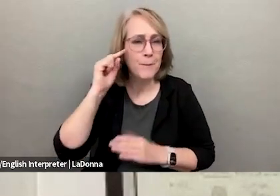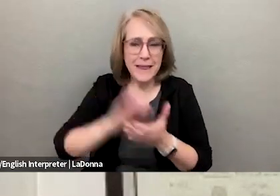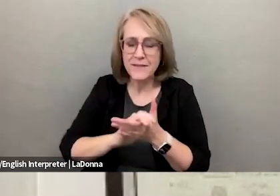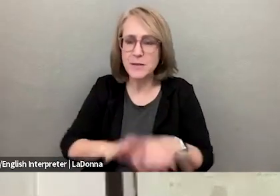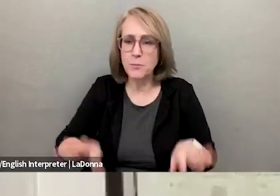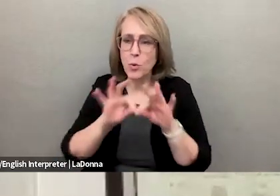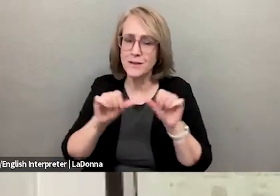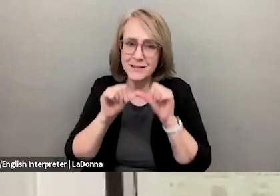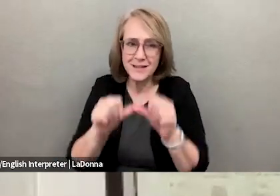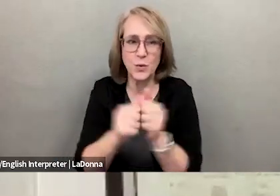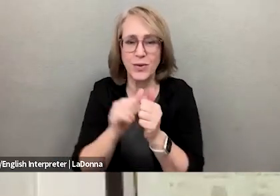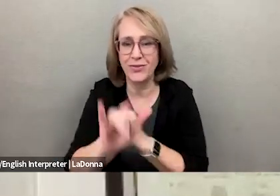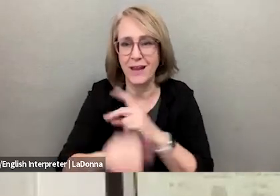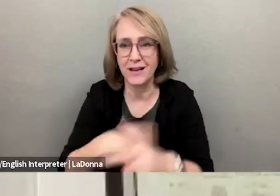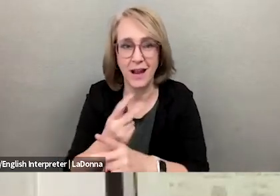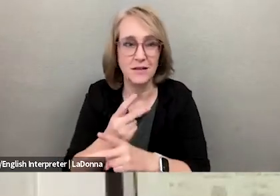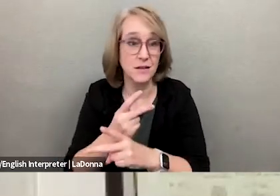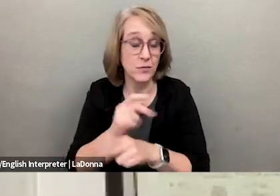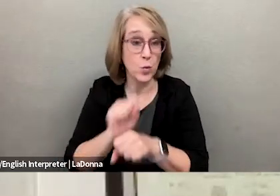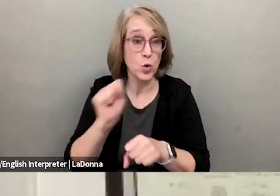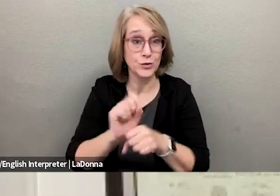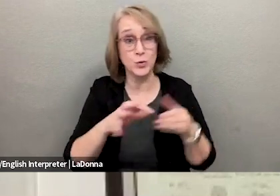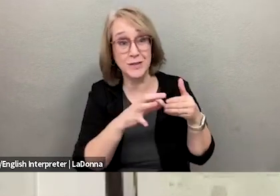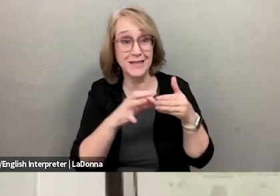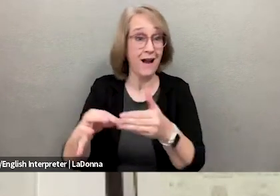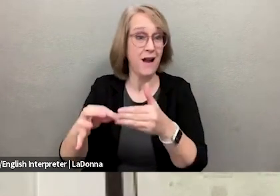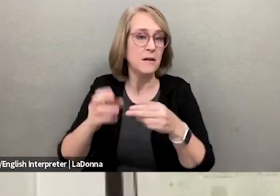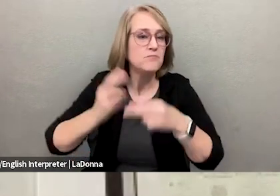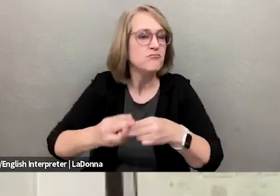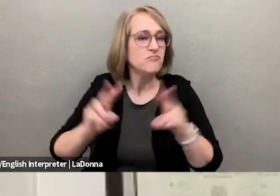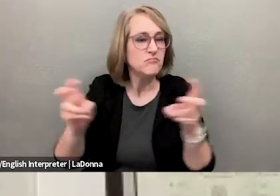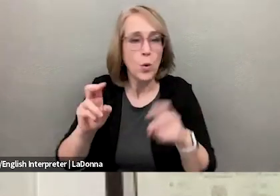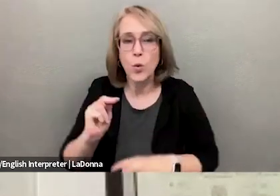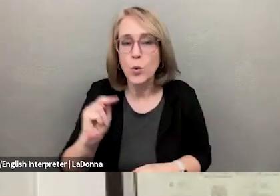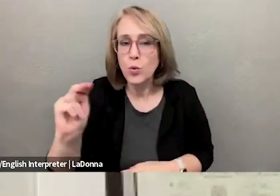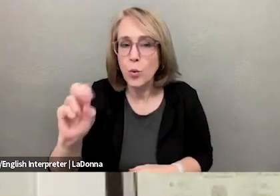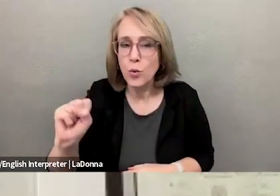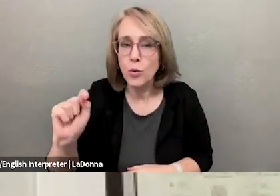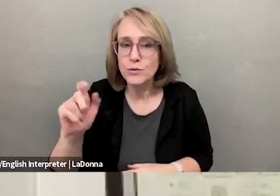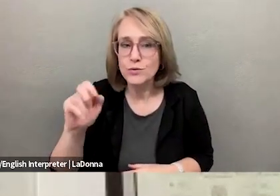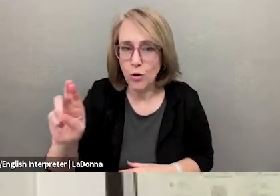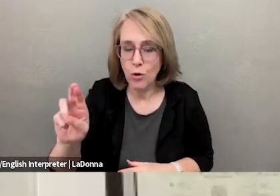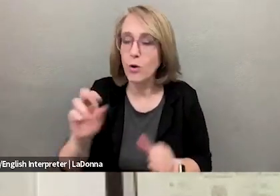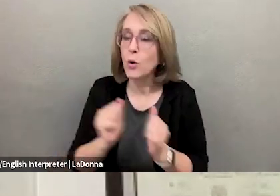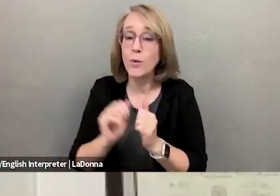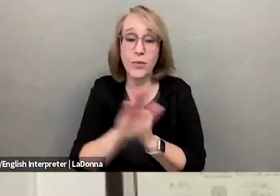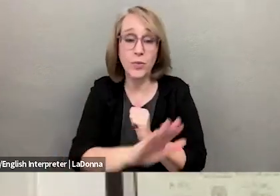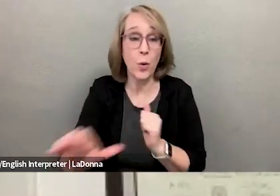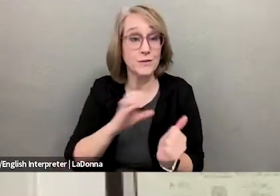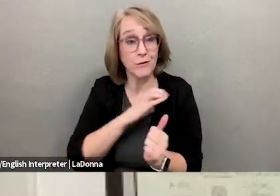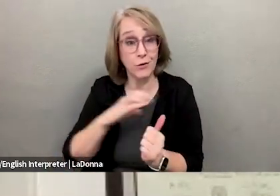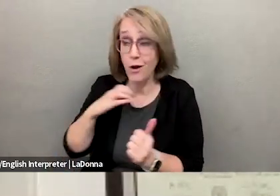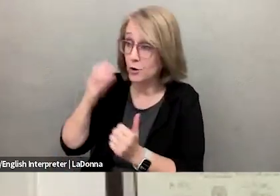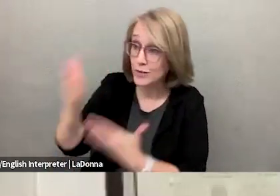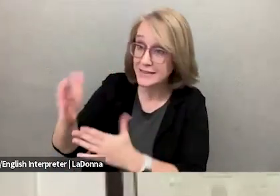be important as the North Star for your federal agency partners and for congressional partners to understand how